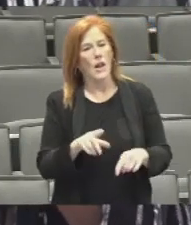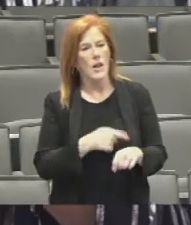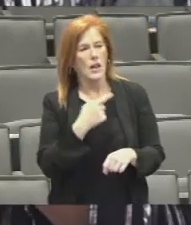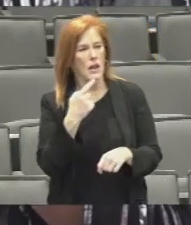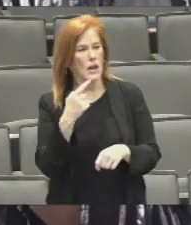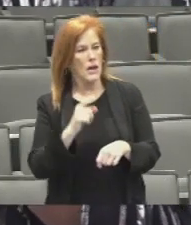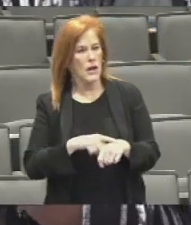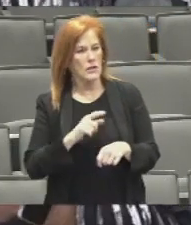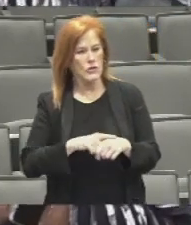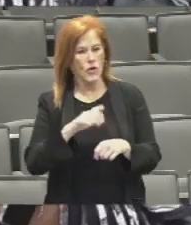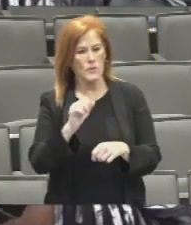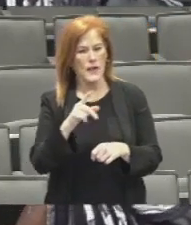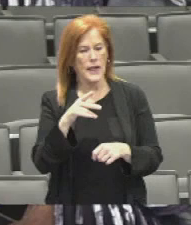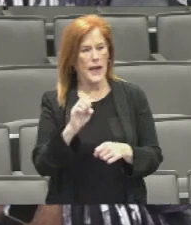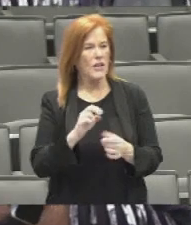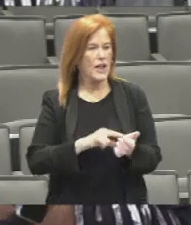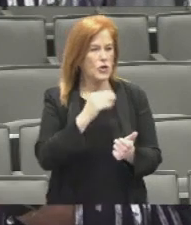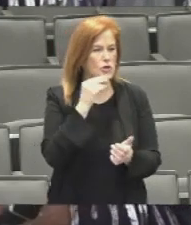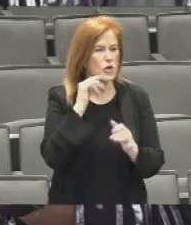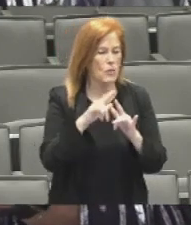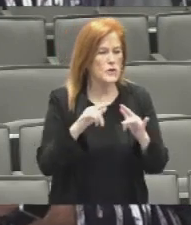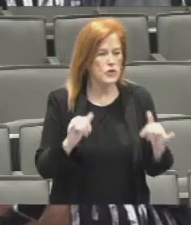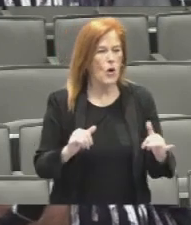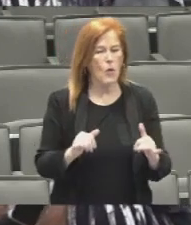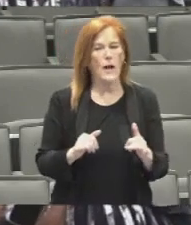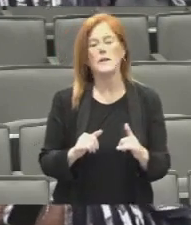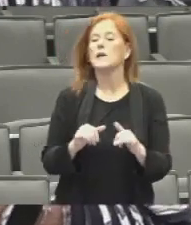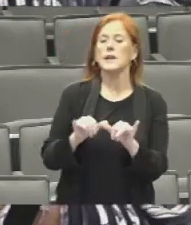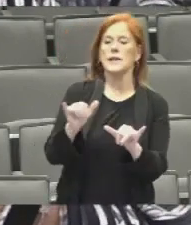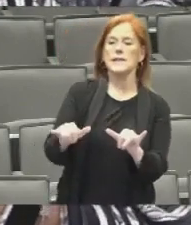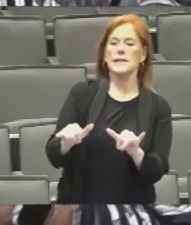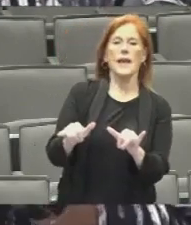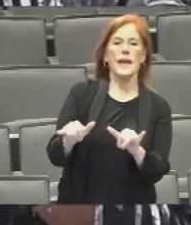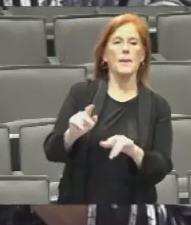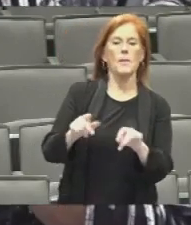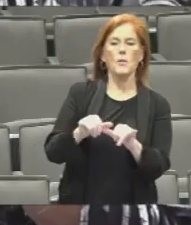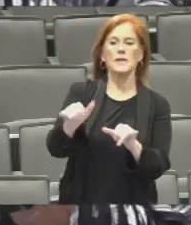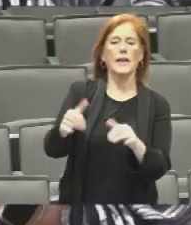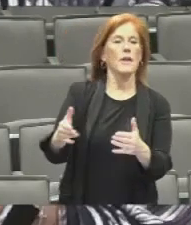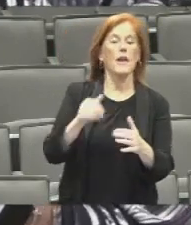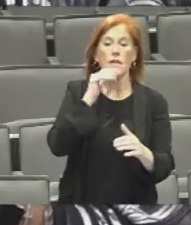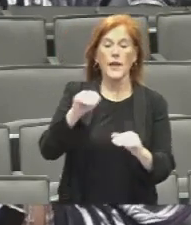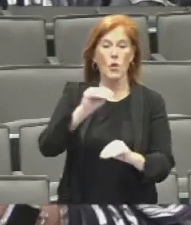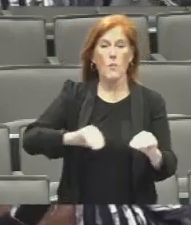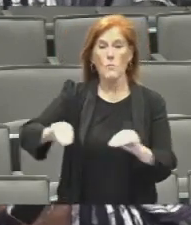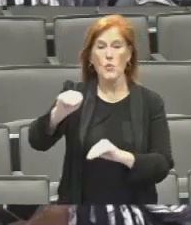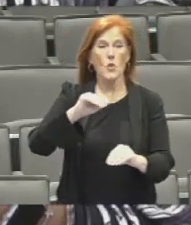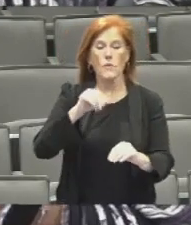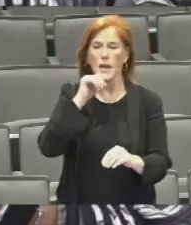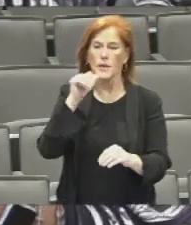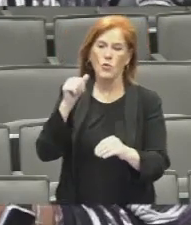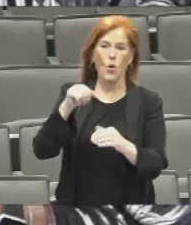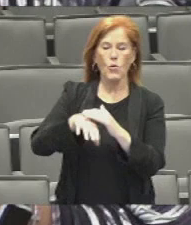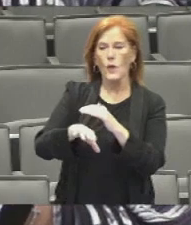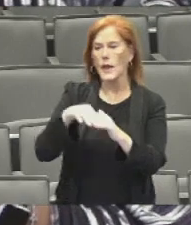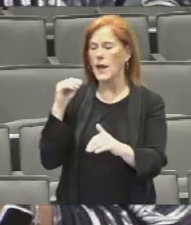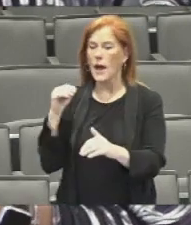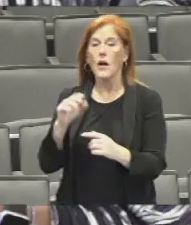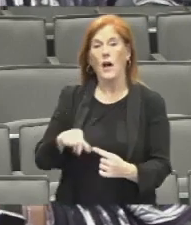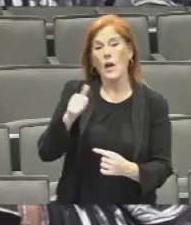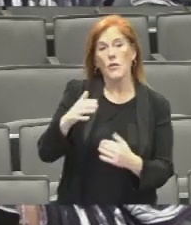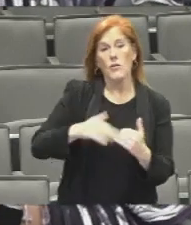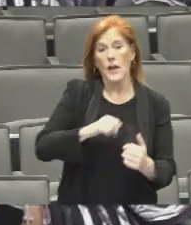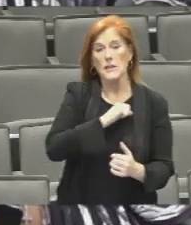population that remains there. It isn't moving around. It isn't going in and out besides staff. And